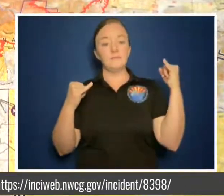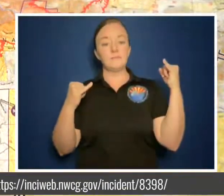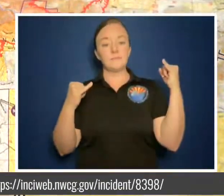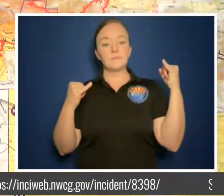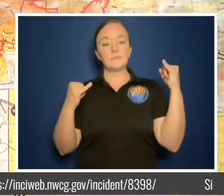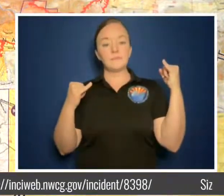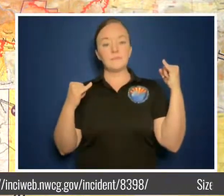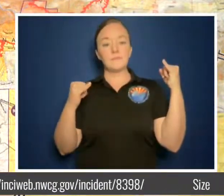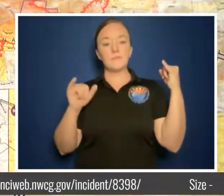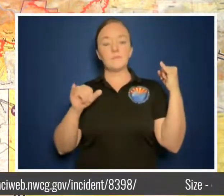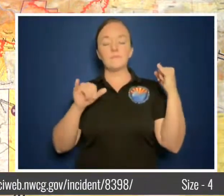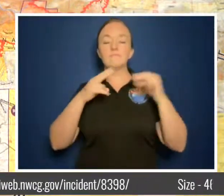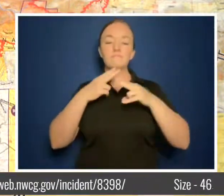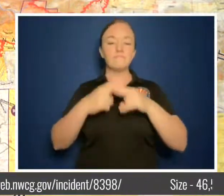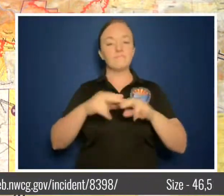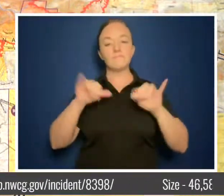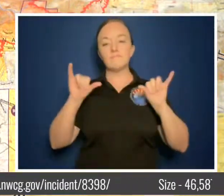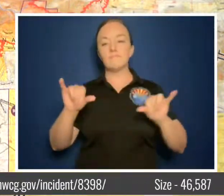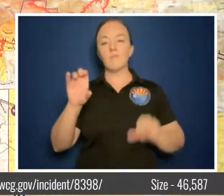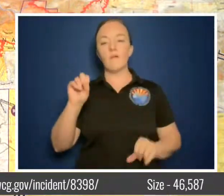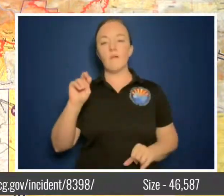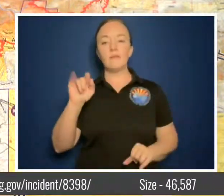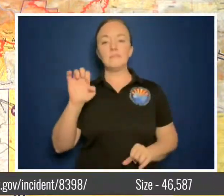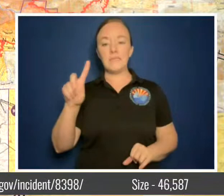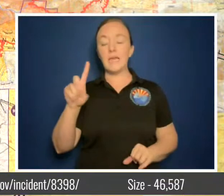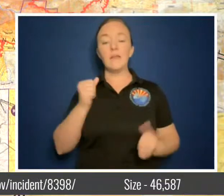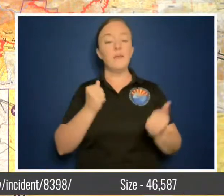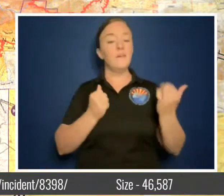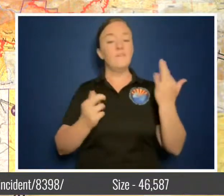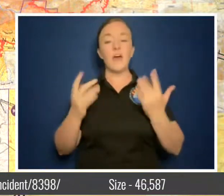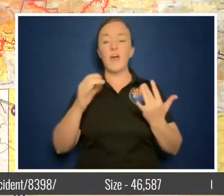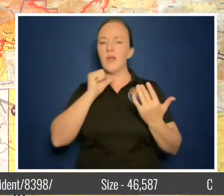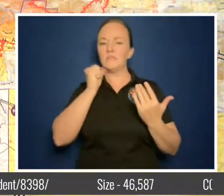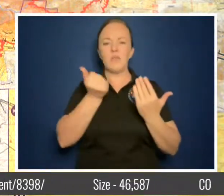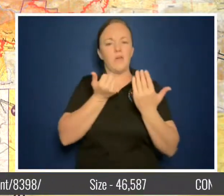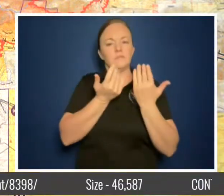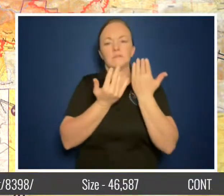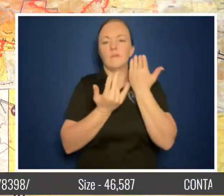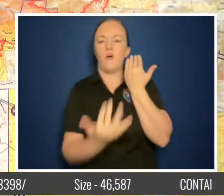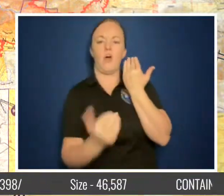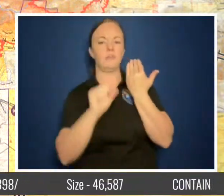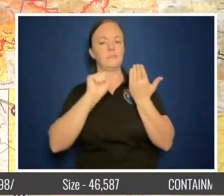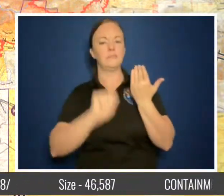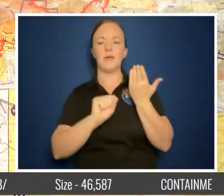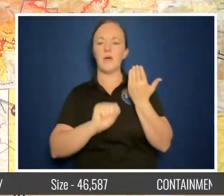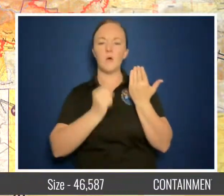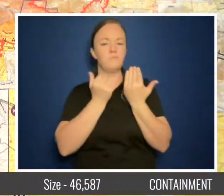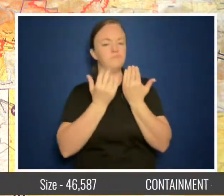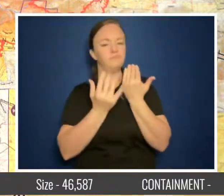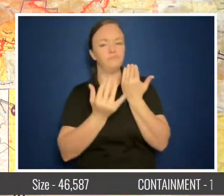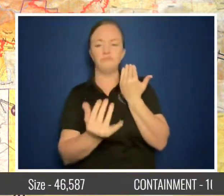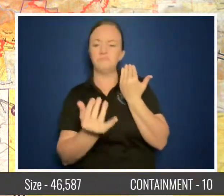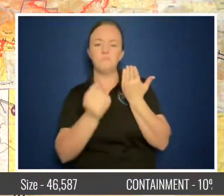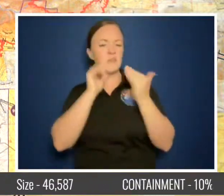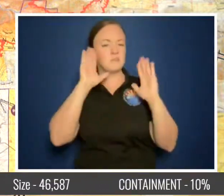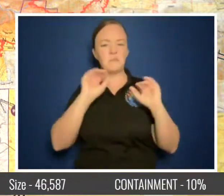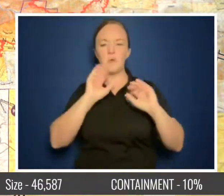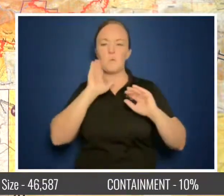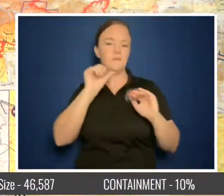line where the fire progression has not moved to the south anymore, and we don't anticipate it doing so.